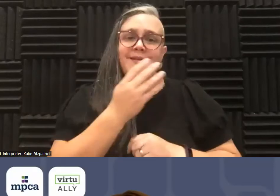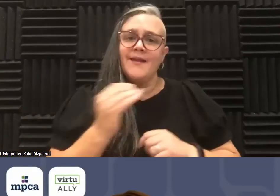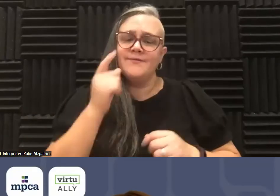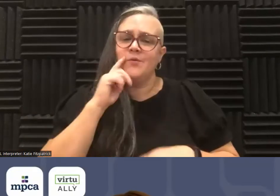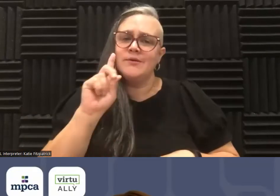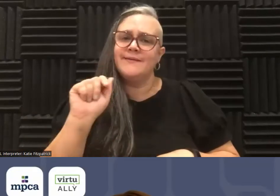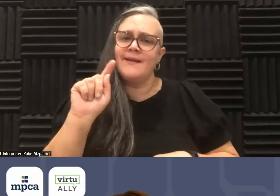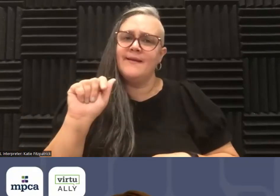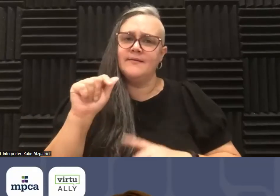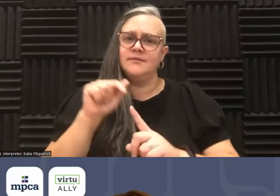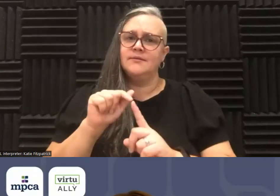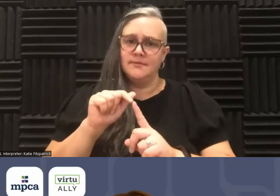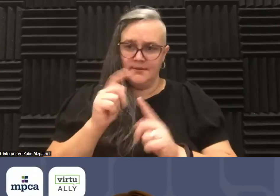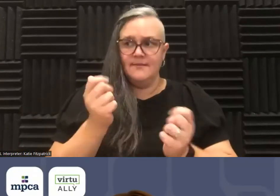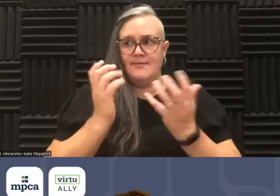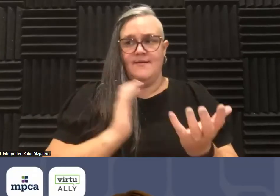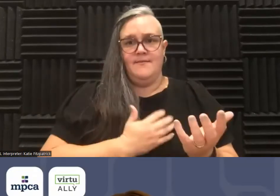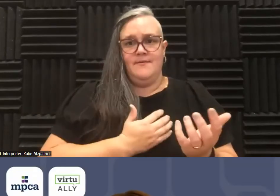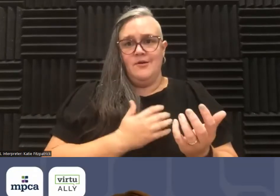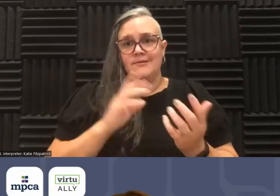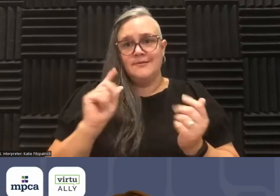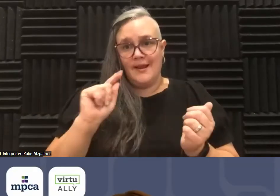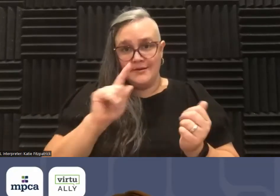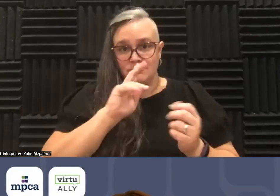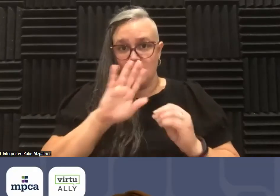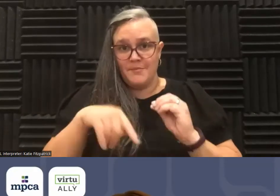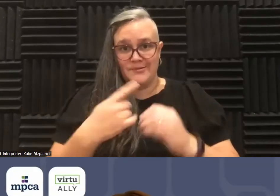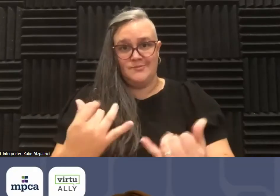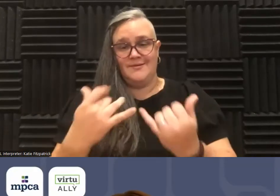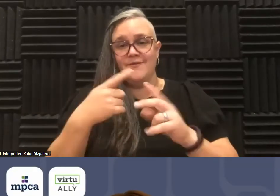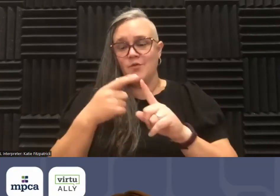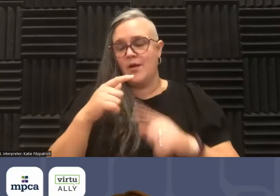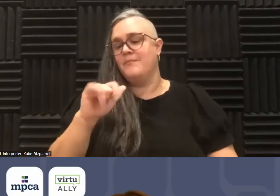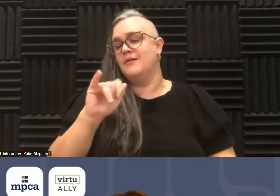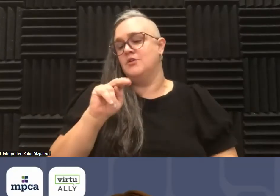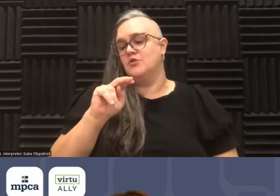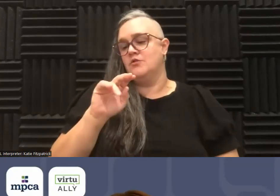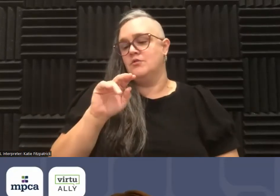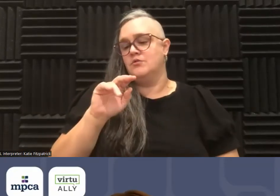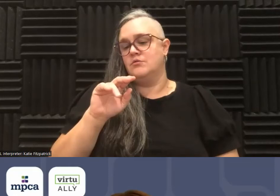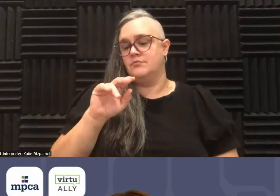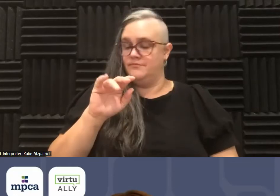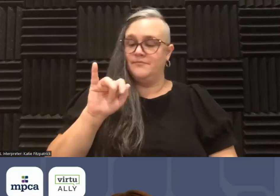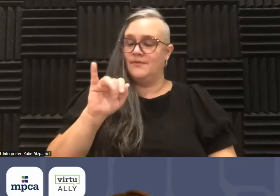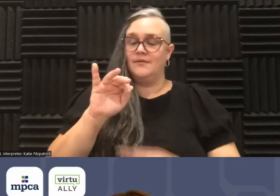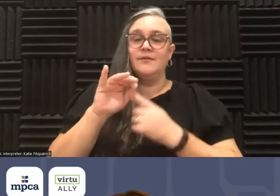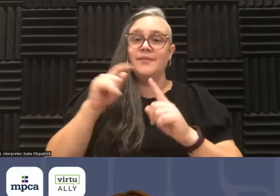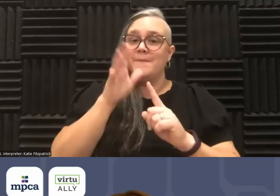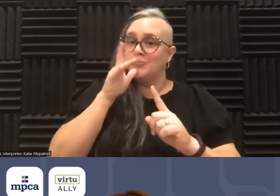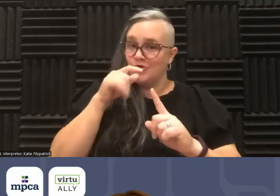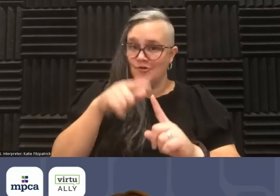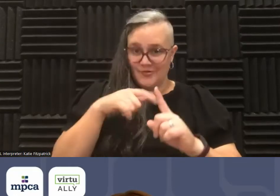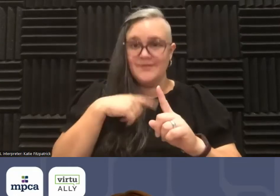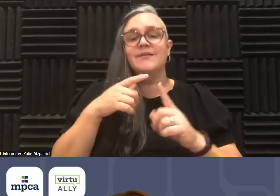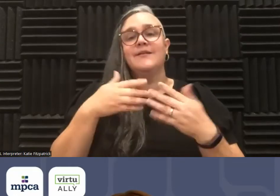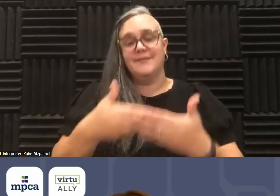of the data that I talked about today is from the maternal mortality and morbidity surveillance group, as well